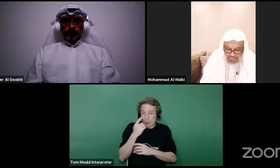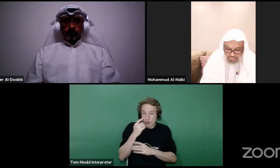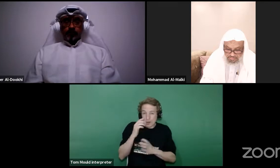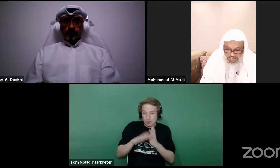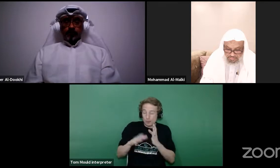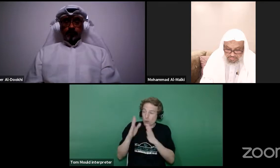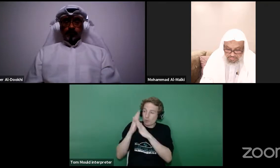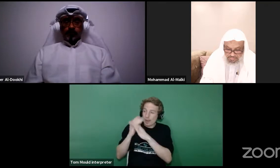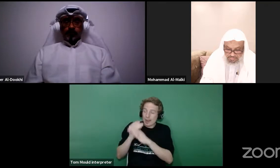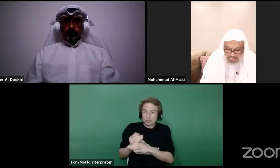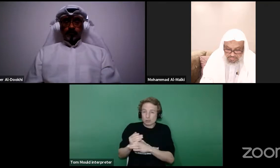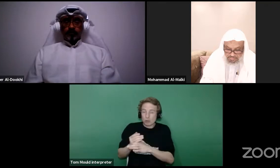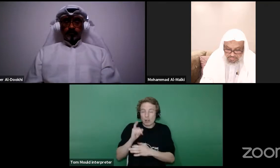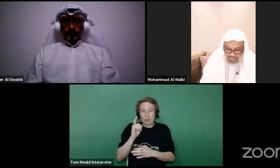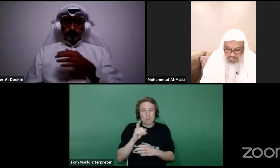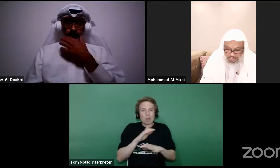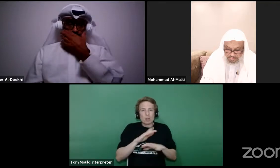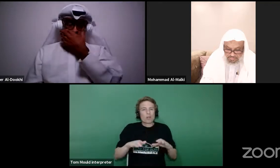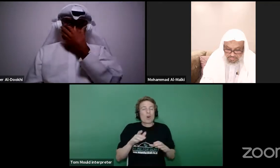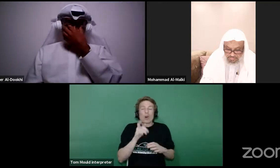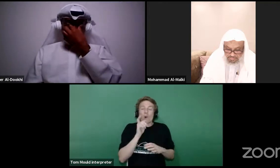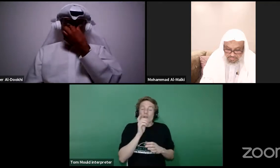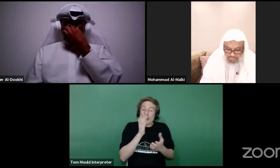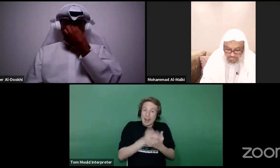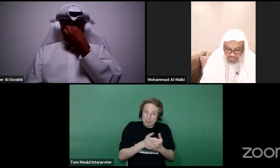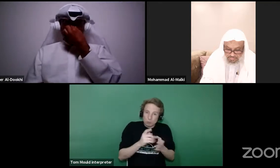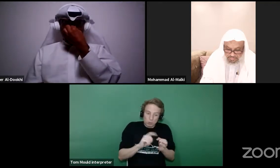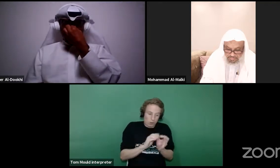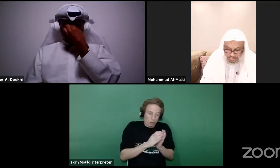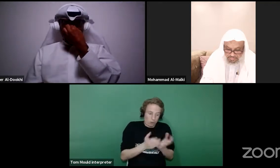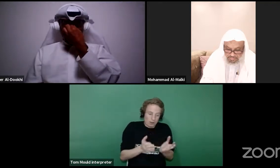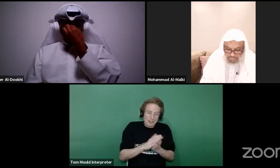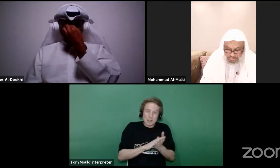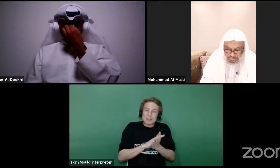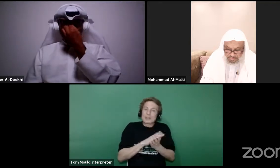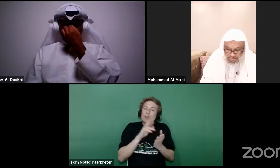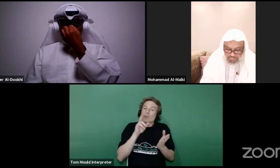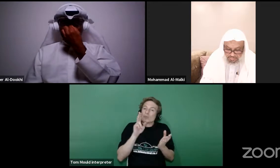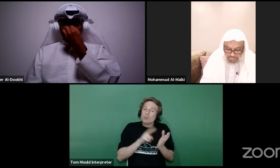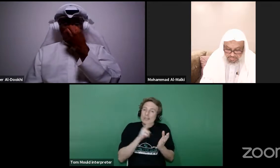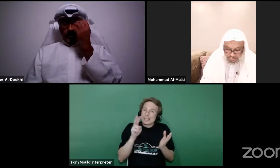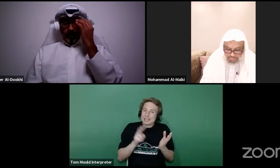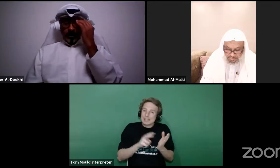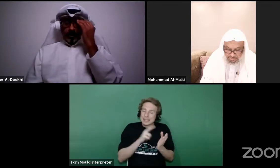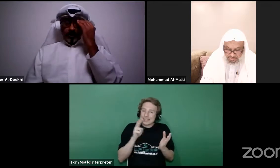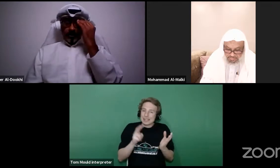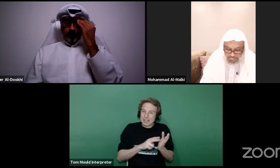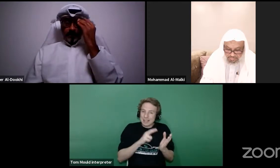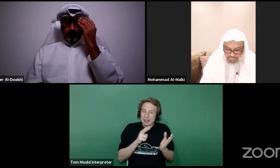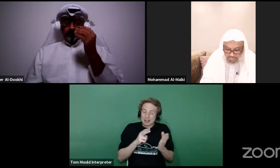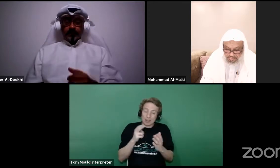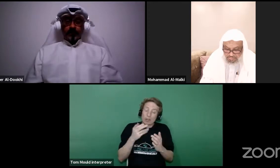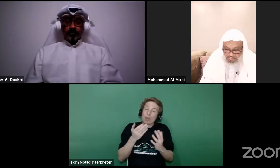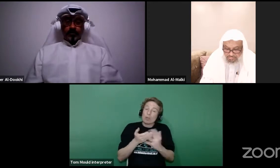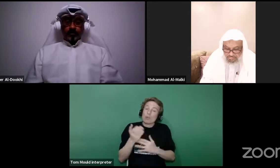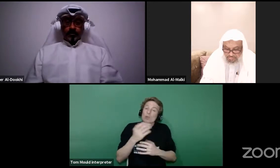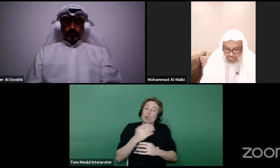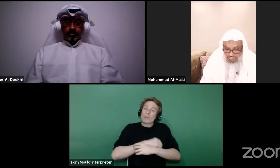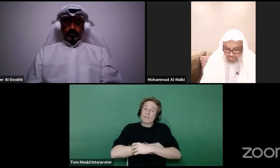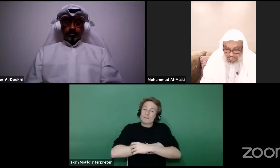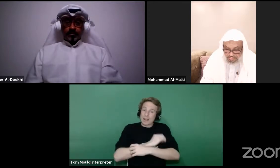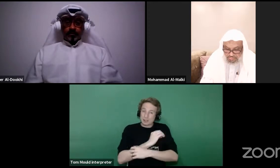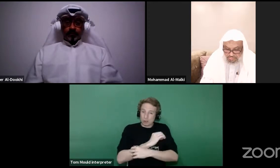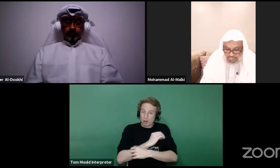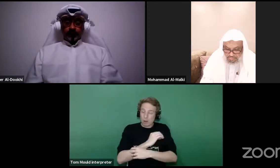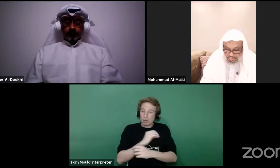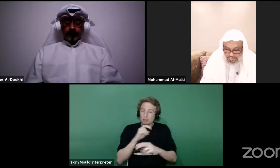the Quran, it means the reading of Fajr, i.e. the reading that takes place in the Fajr prayer. And